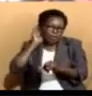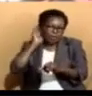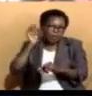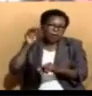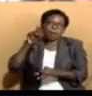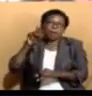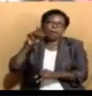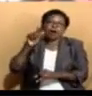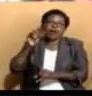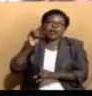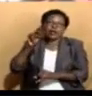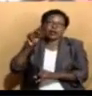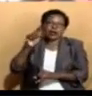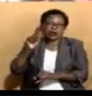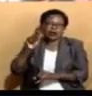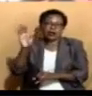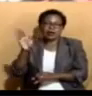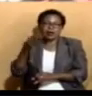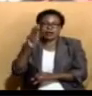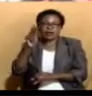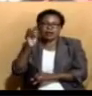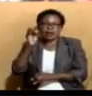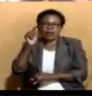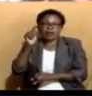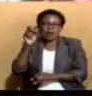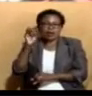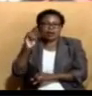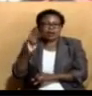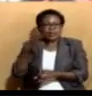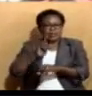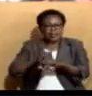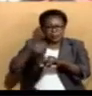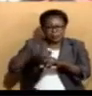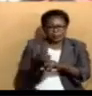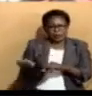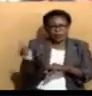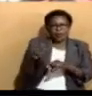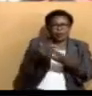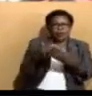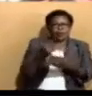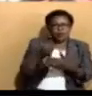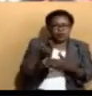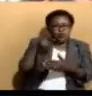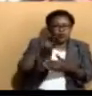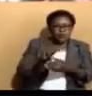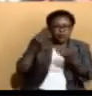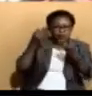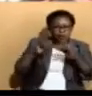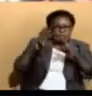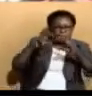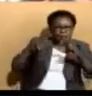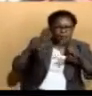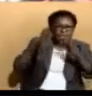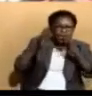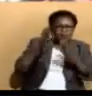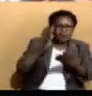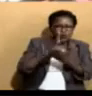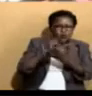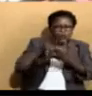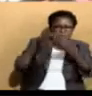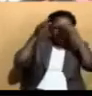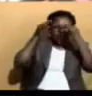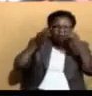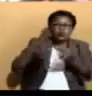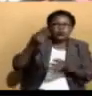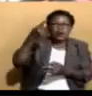when we came before you, questions arose whether the minor KI decision was actually sound law. But